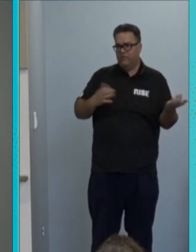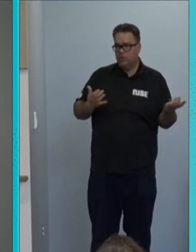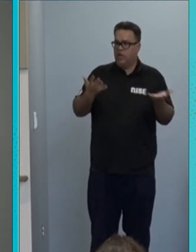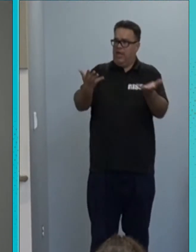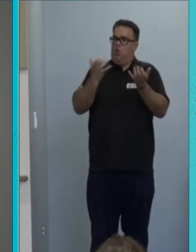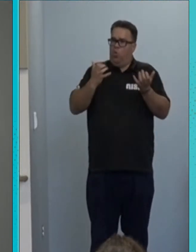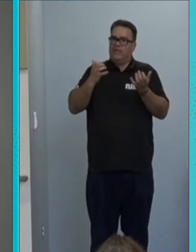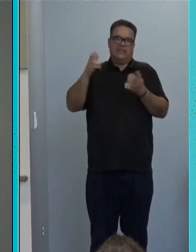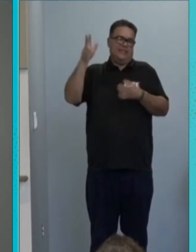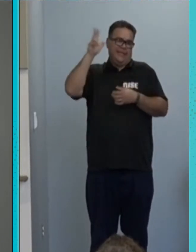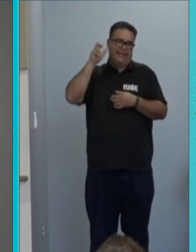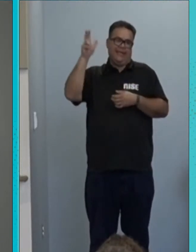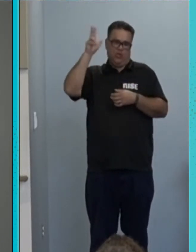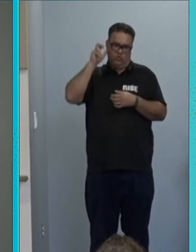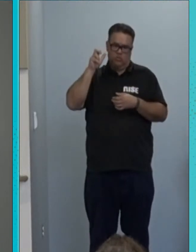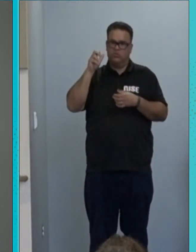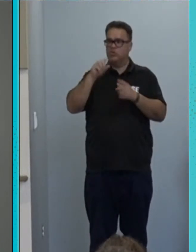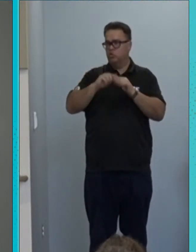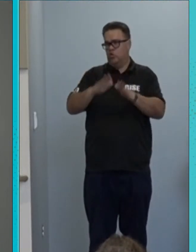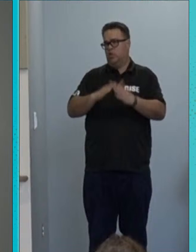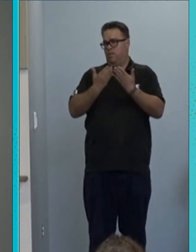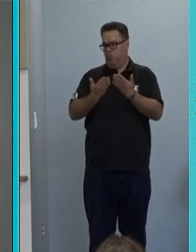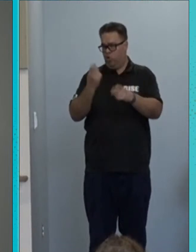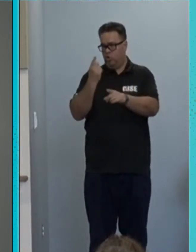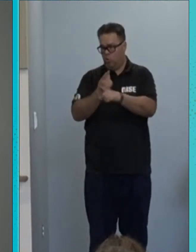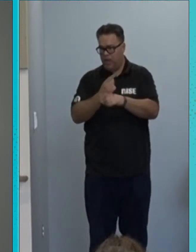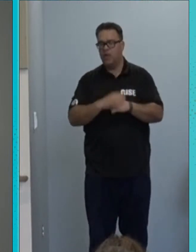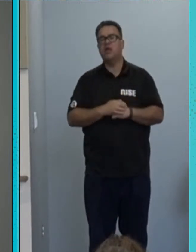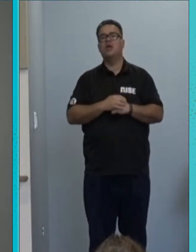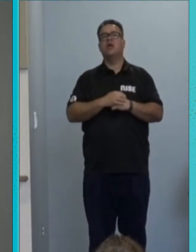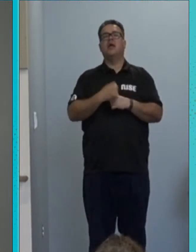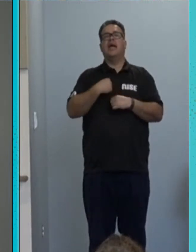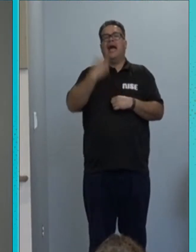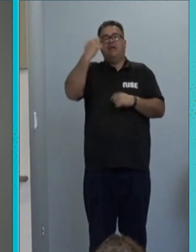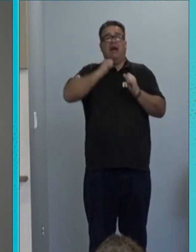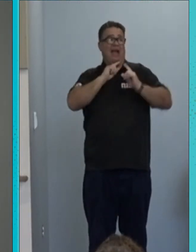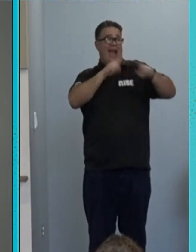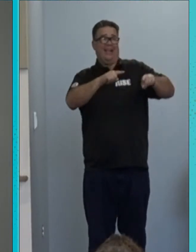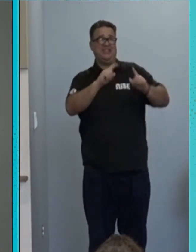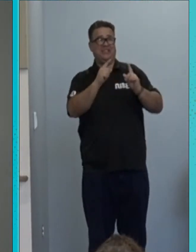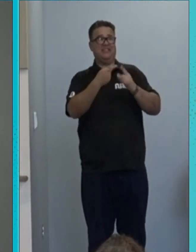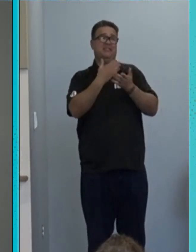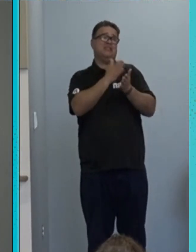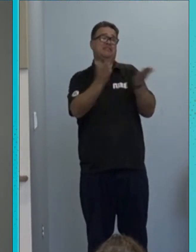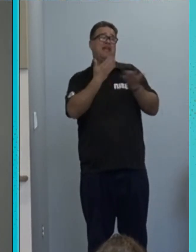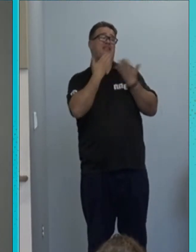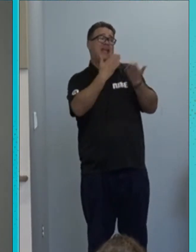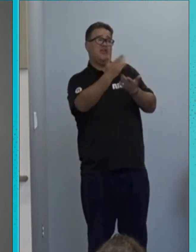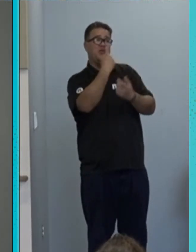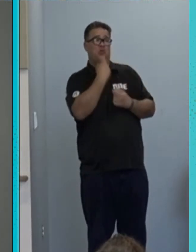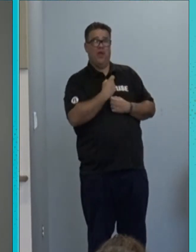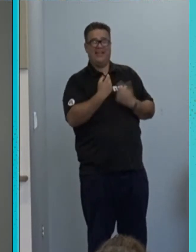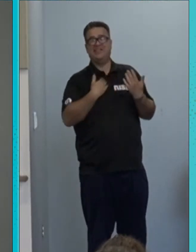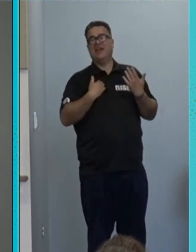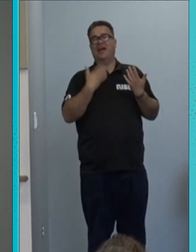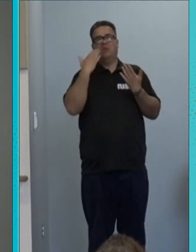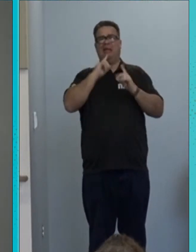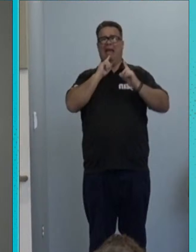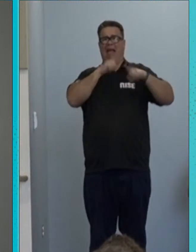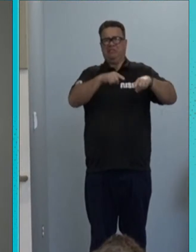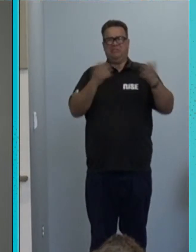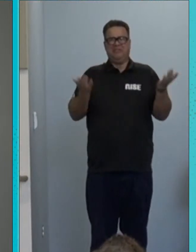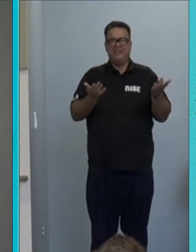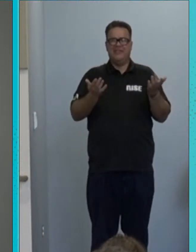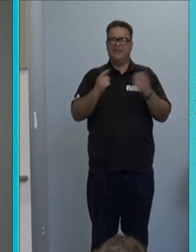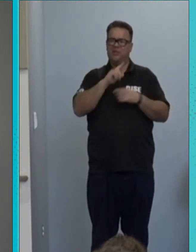wants to listen to books. I don't know how to answer your very generous question. The question was,